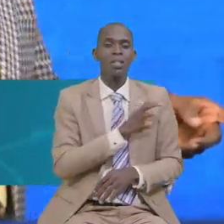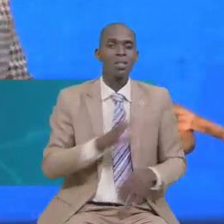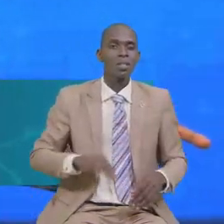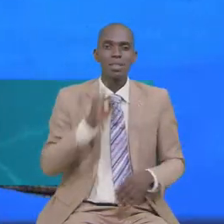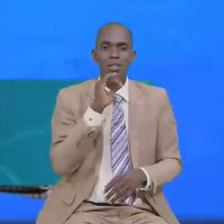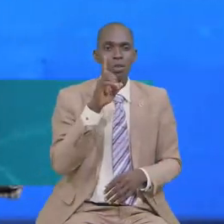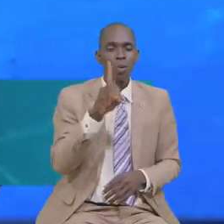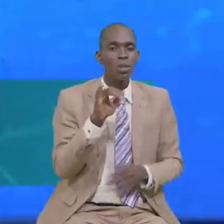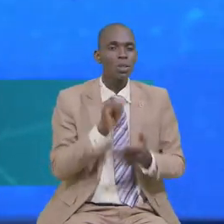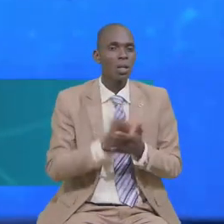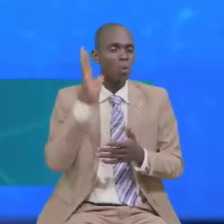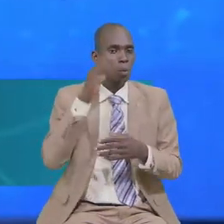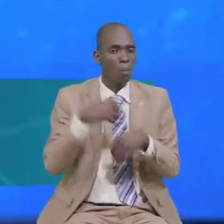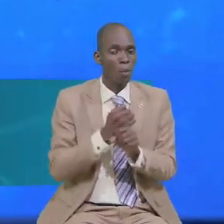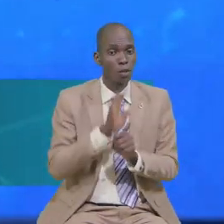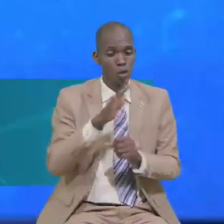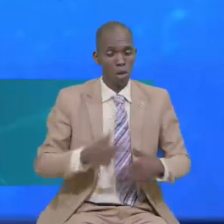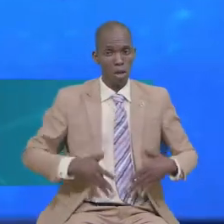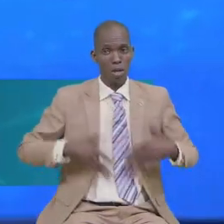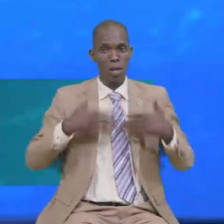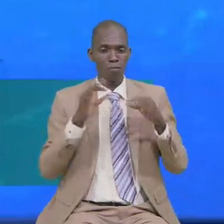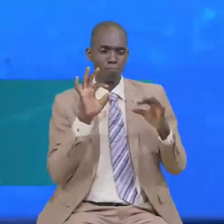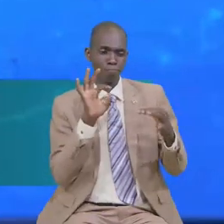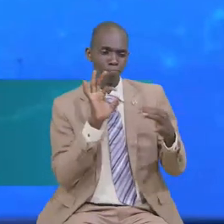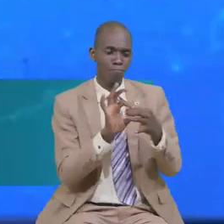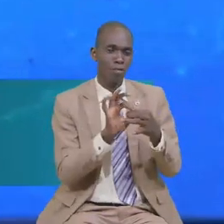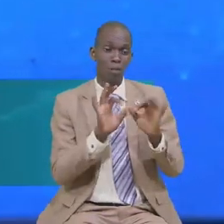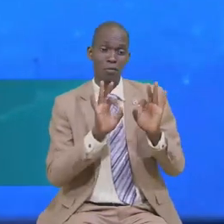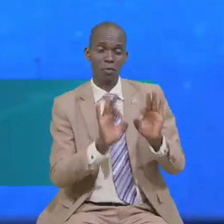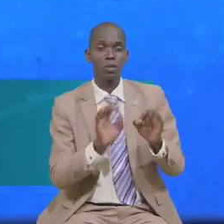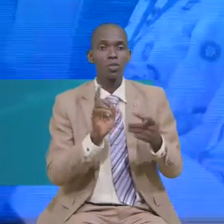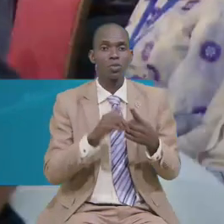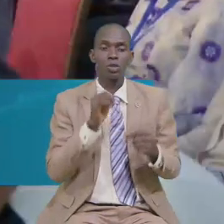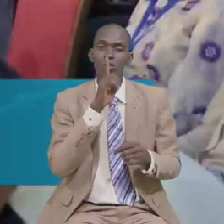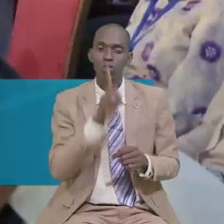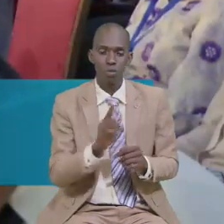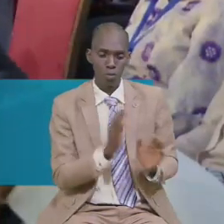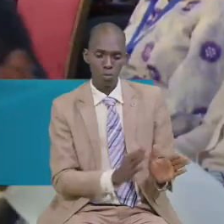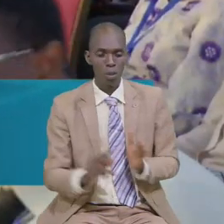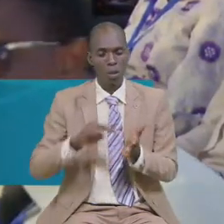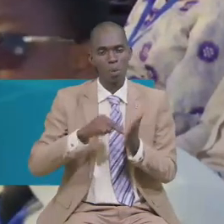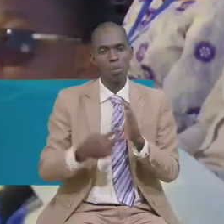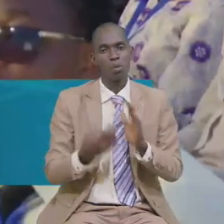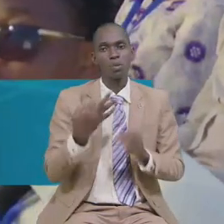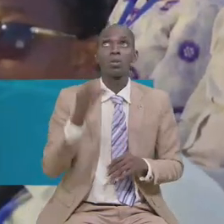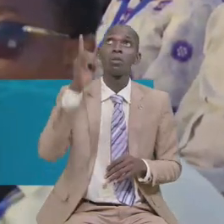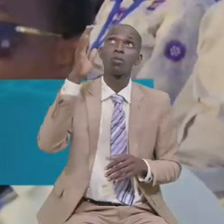will make your life fit to the original plan and purpose of God.